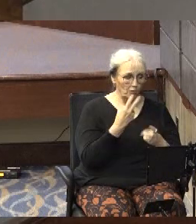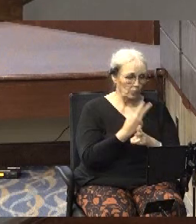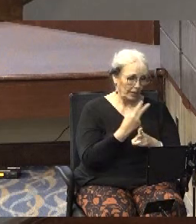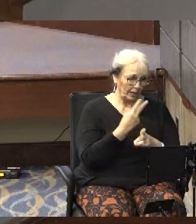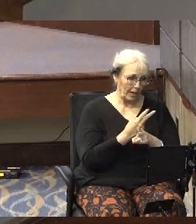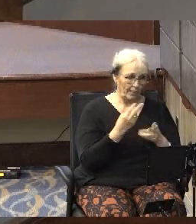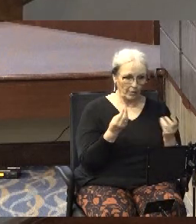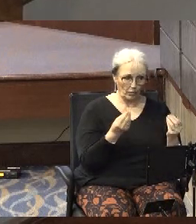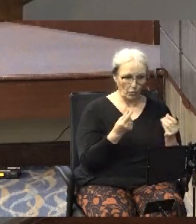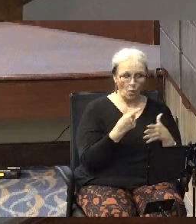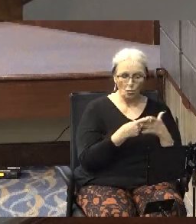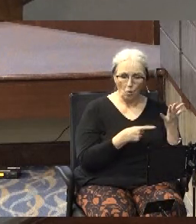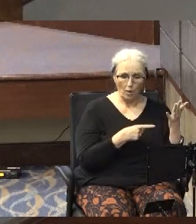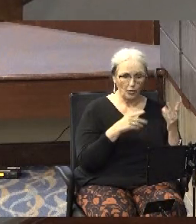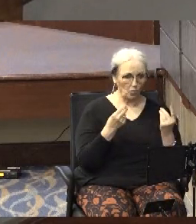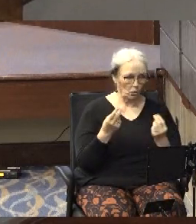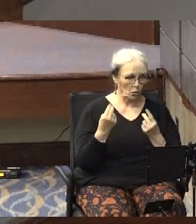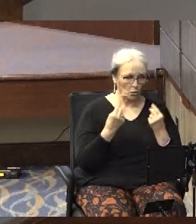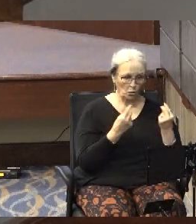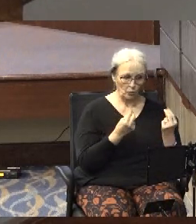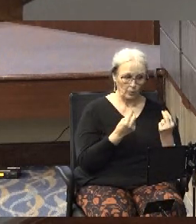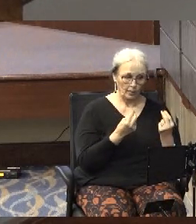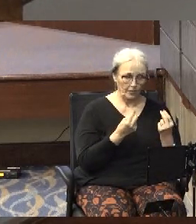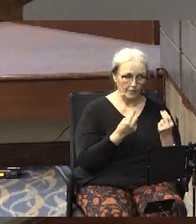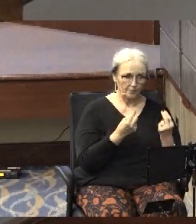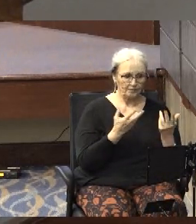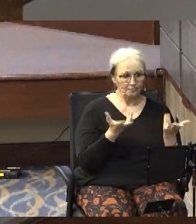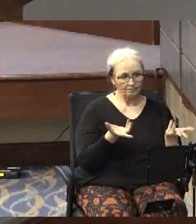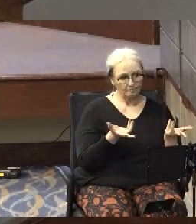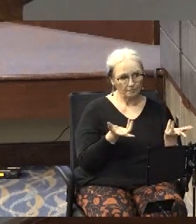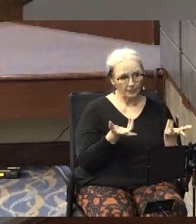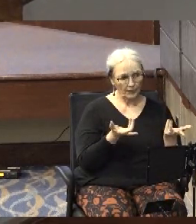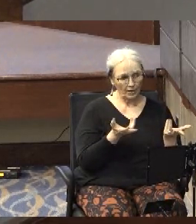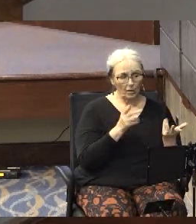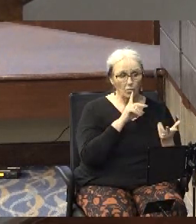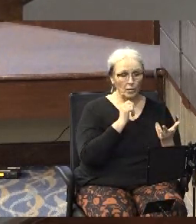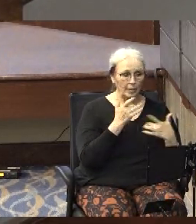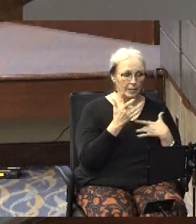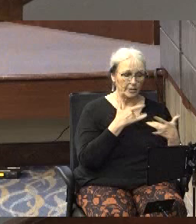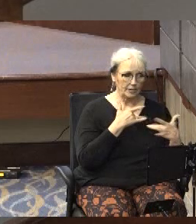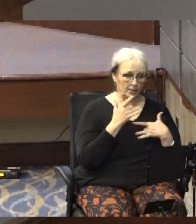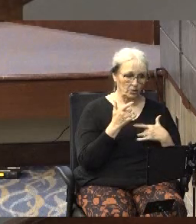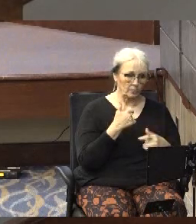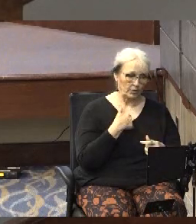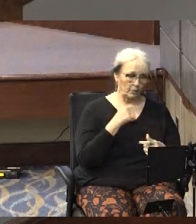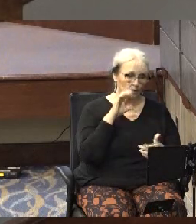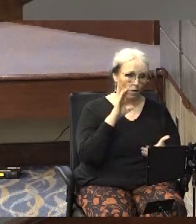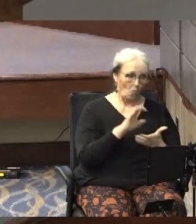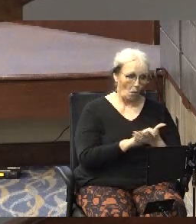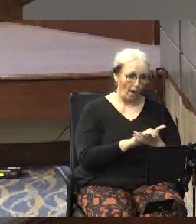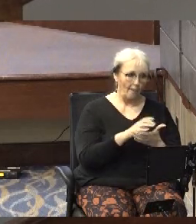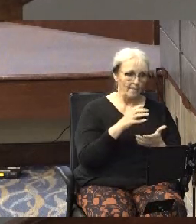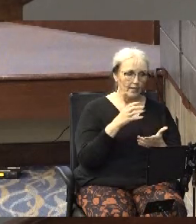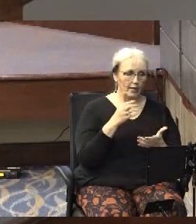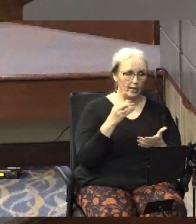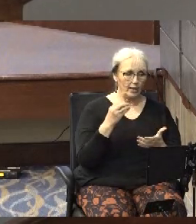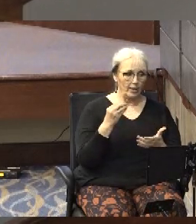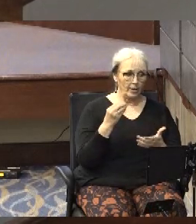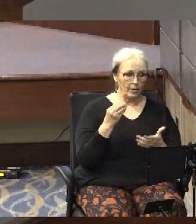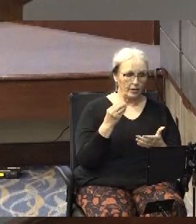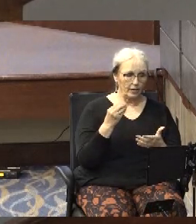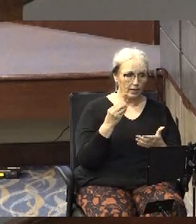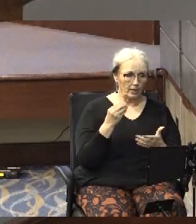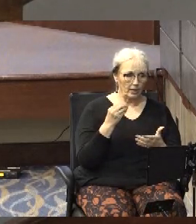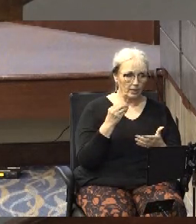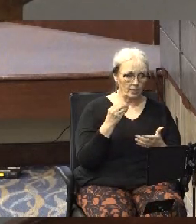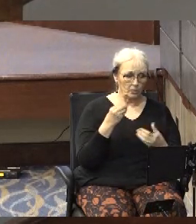do. So that would really concern me. My wife's store on